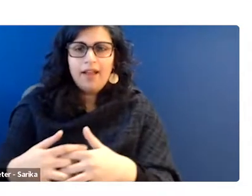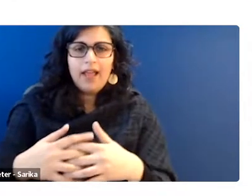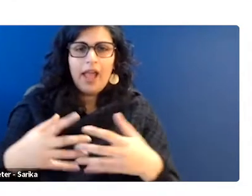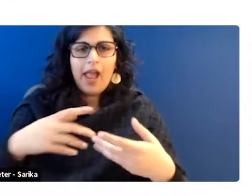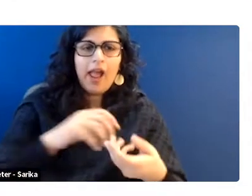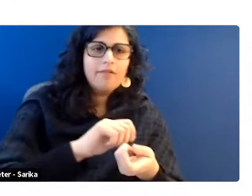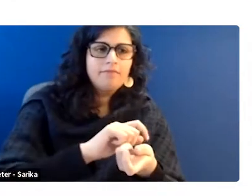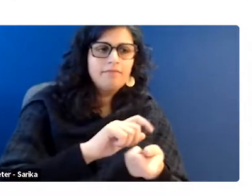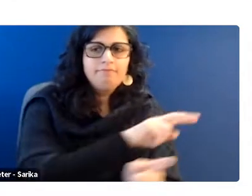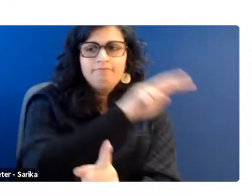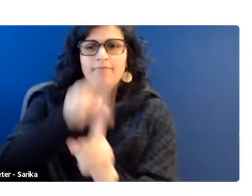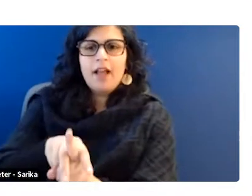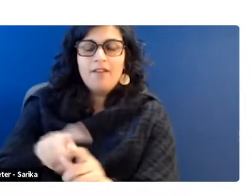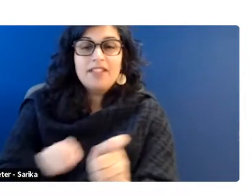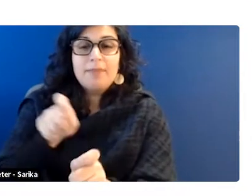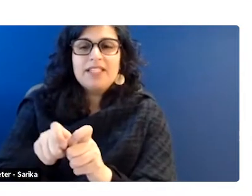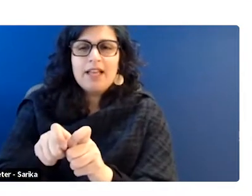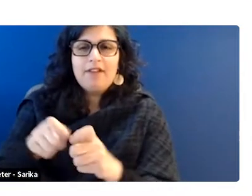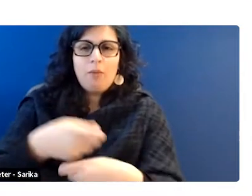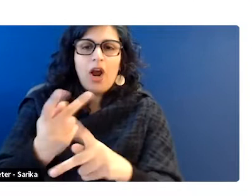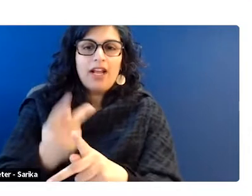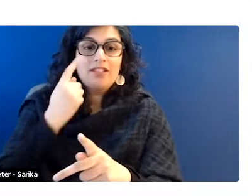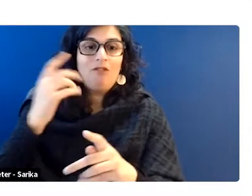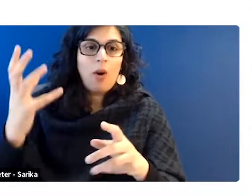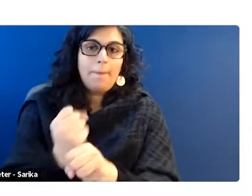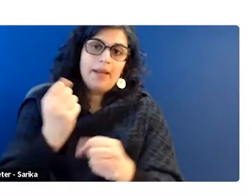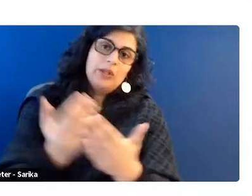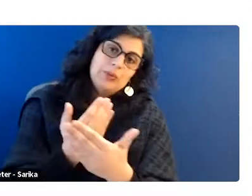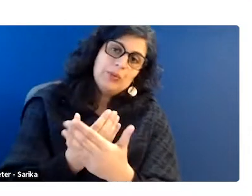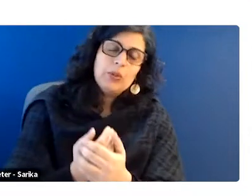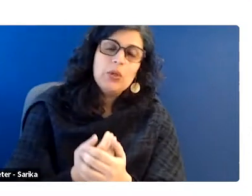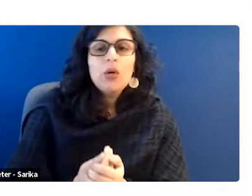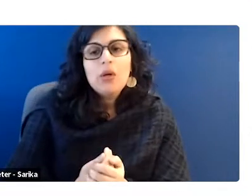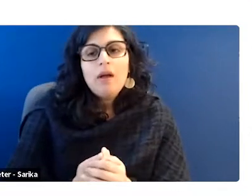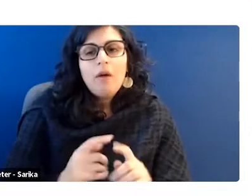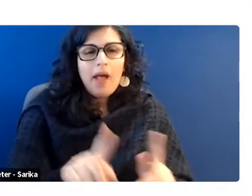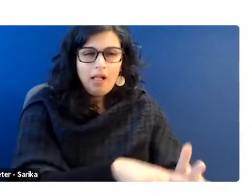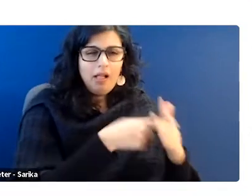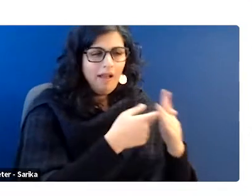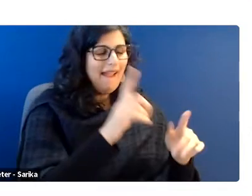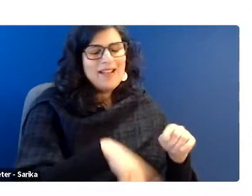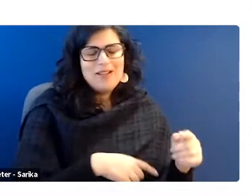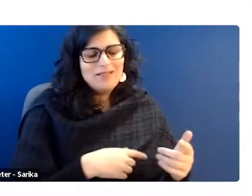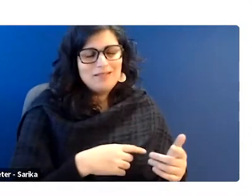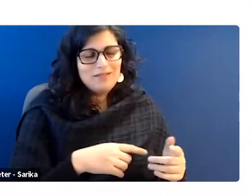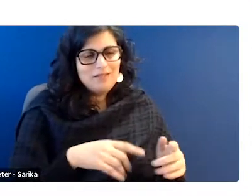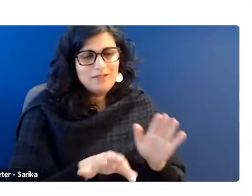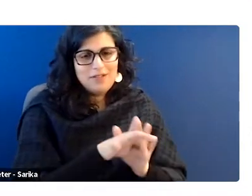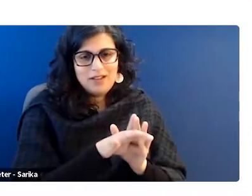that I can repurpose or recreate. But in the beginning, because I couldn't find my